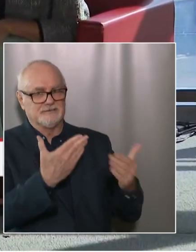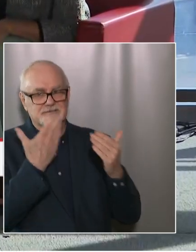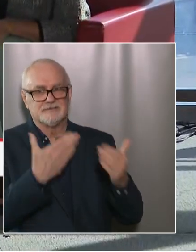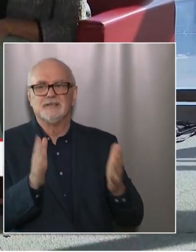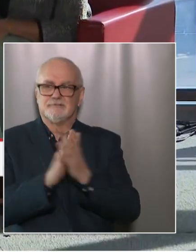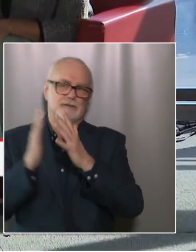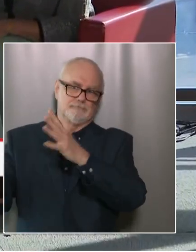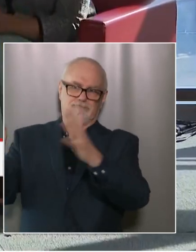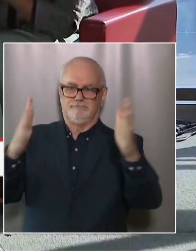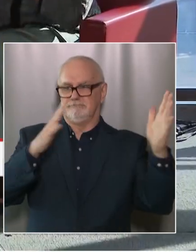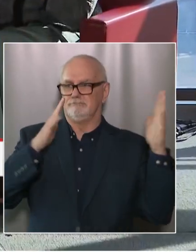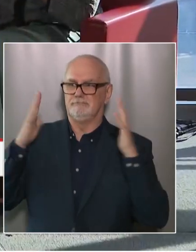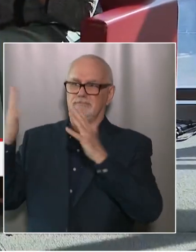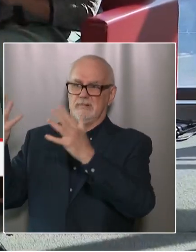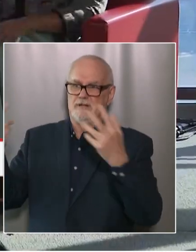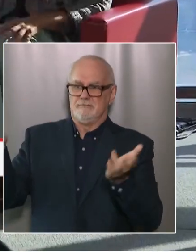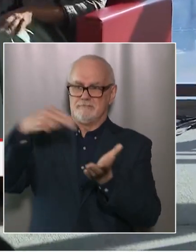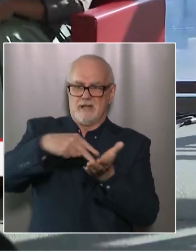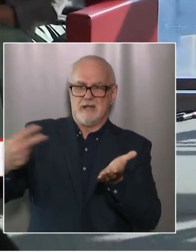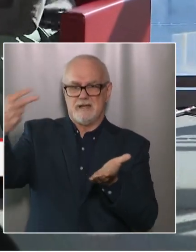Muriel Bowser.